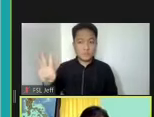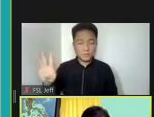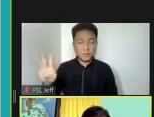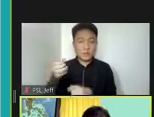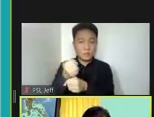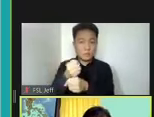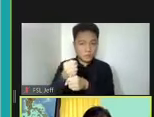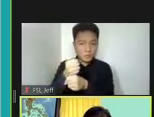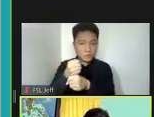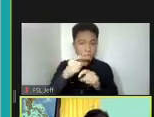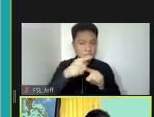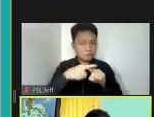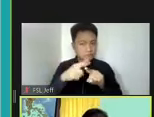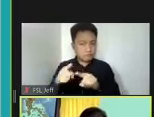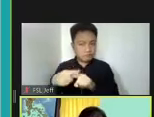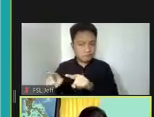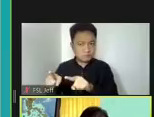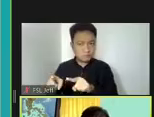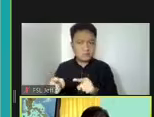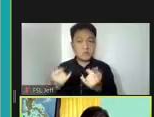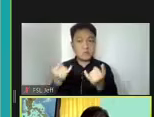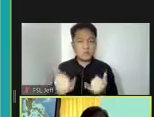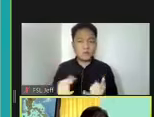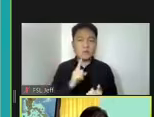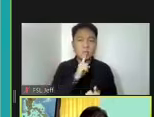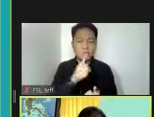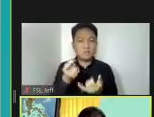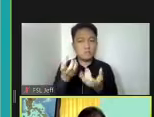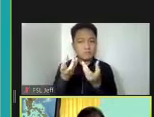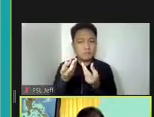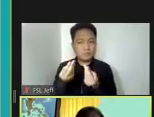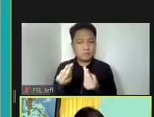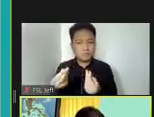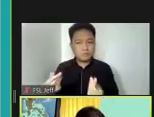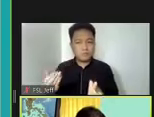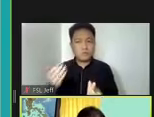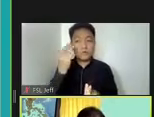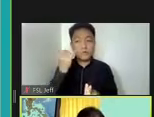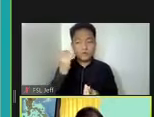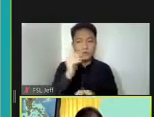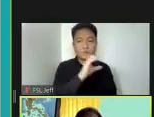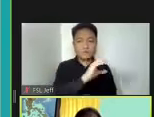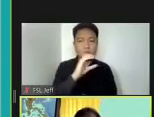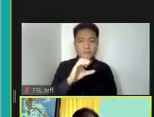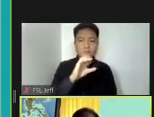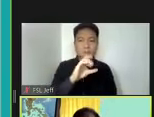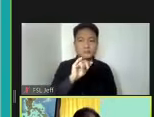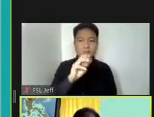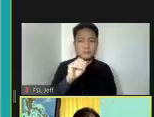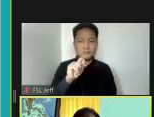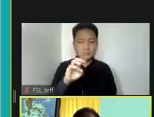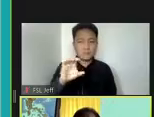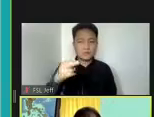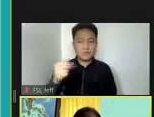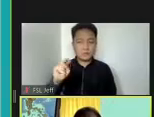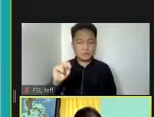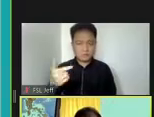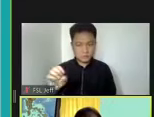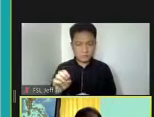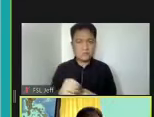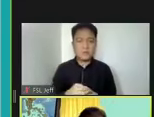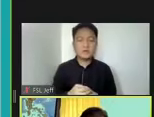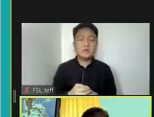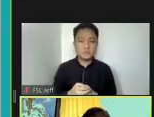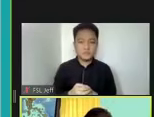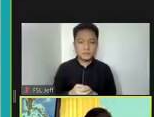change, deforestation, drought, and plant diseases. Senior researcher Aaron